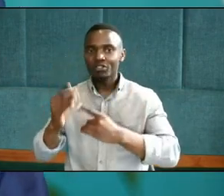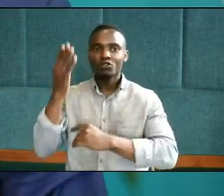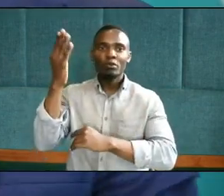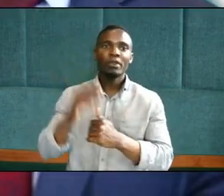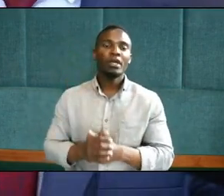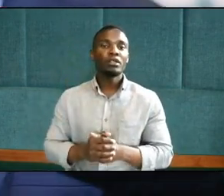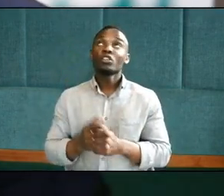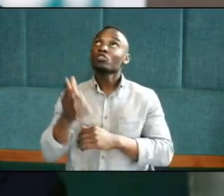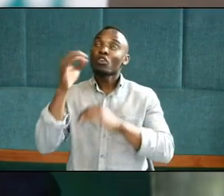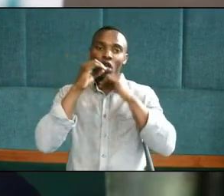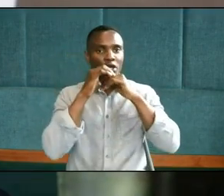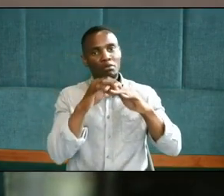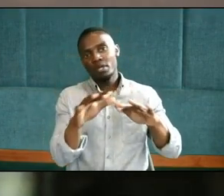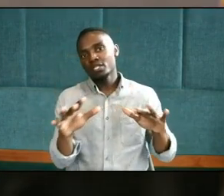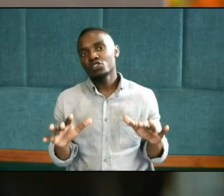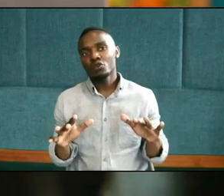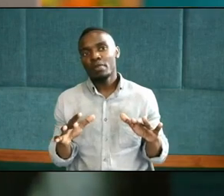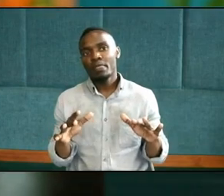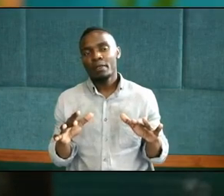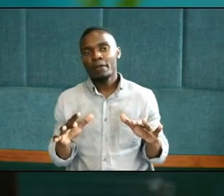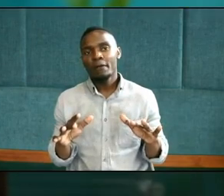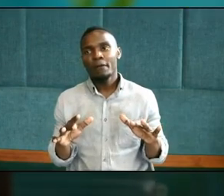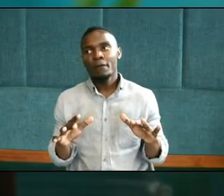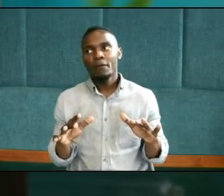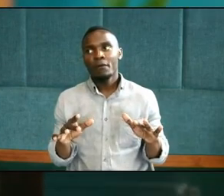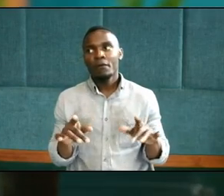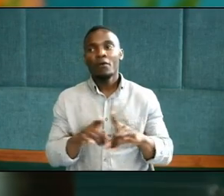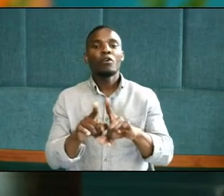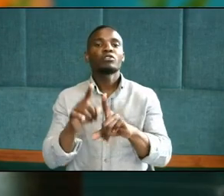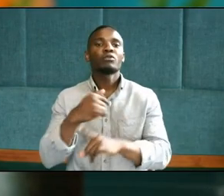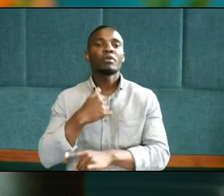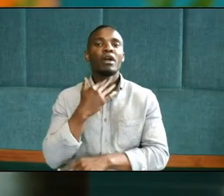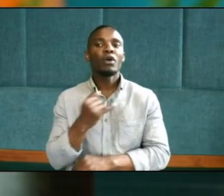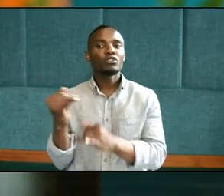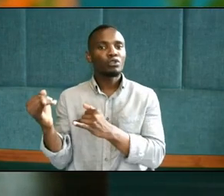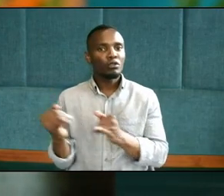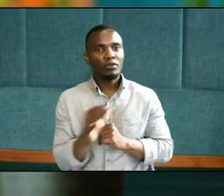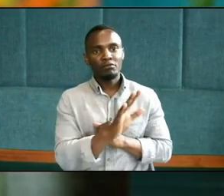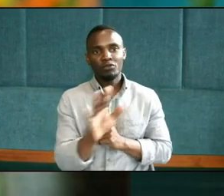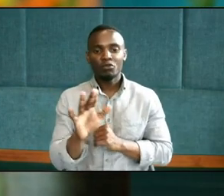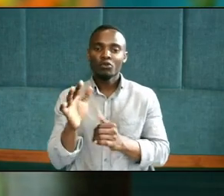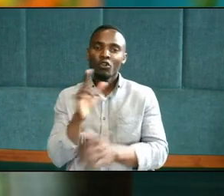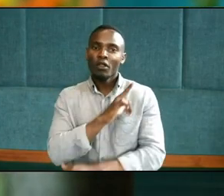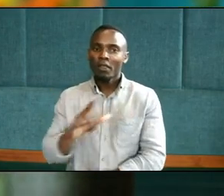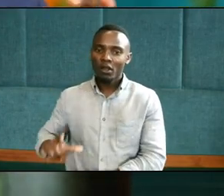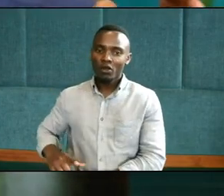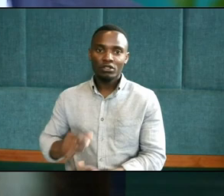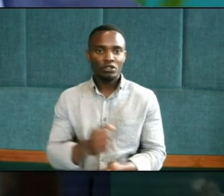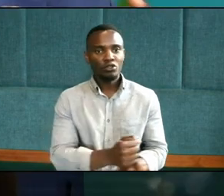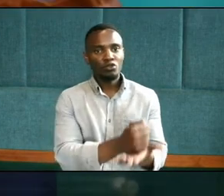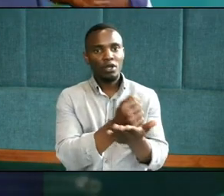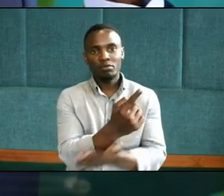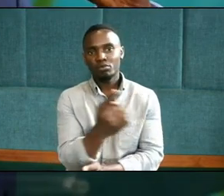So may God bless you, my people. I want to invite you that Lord, may the Lord help you